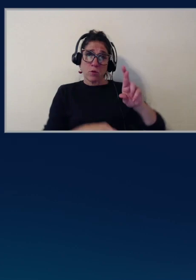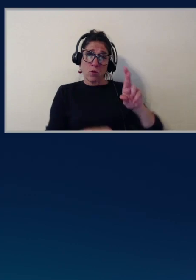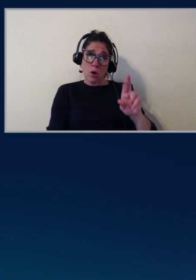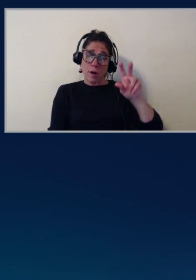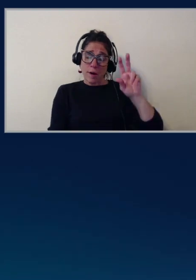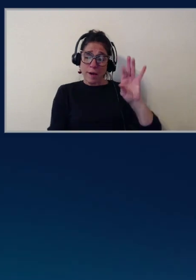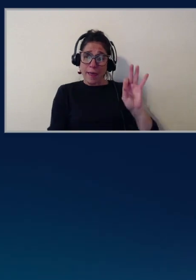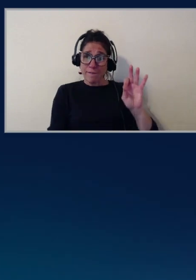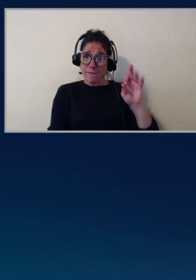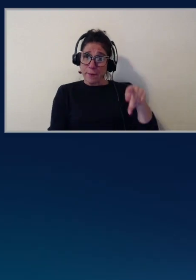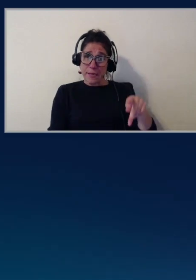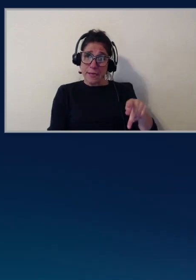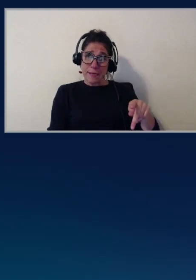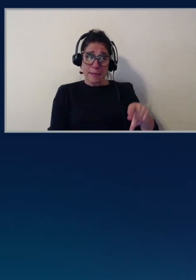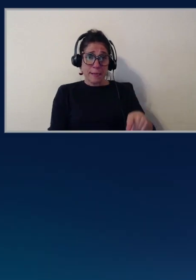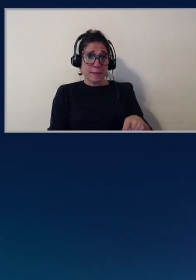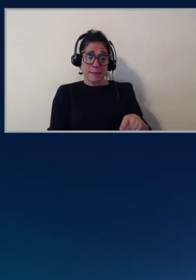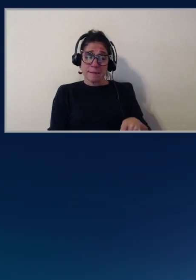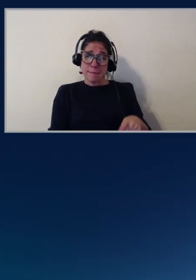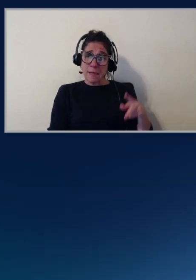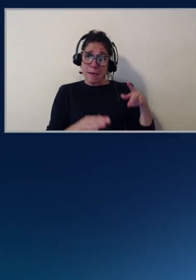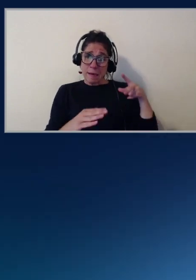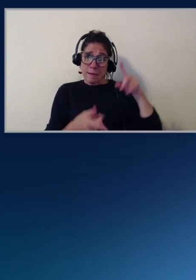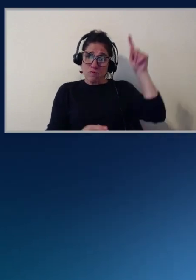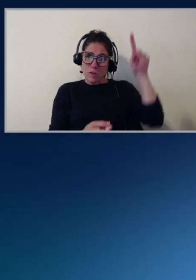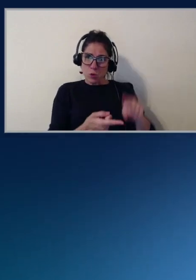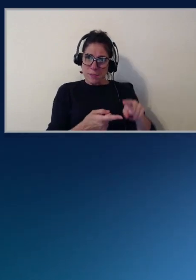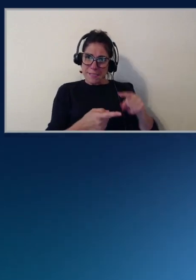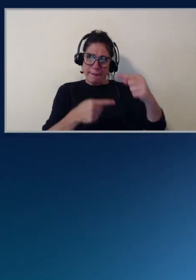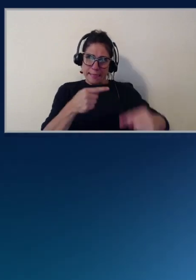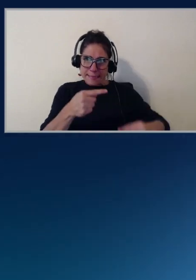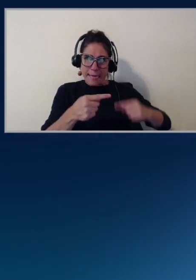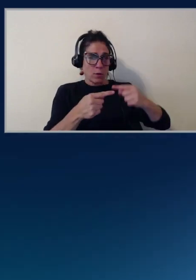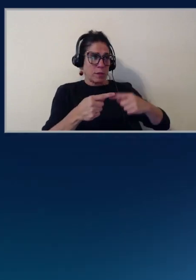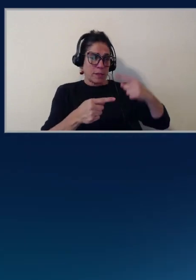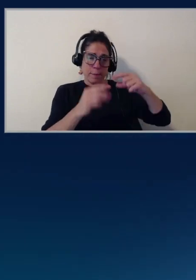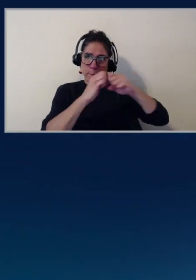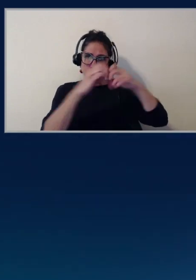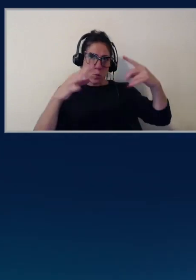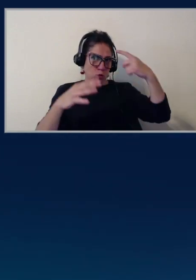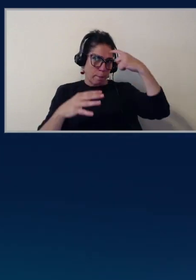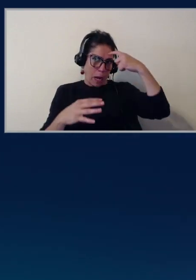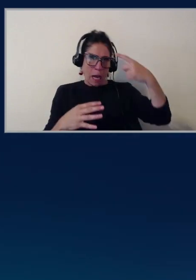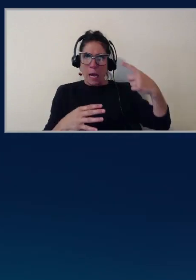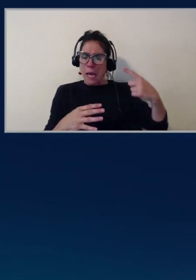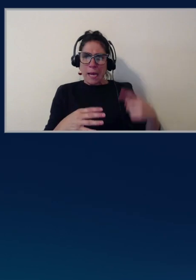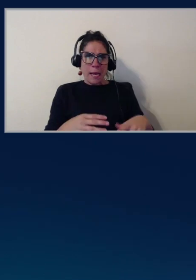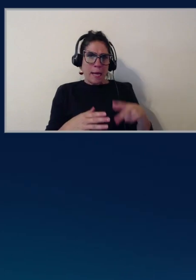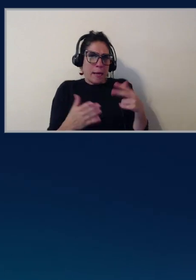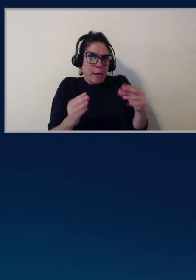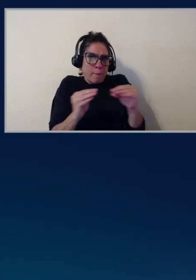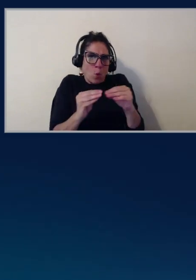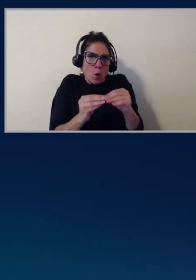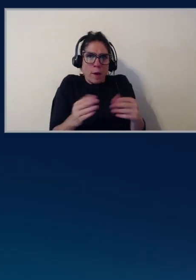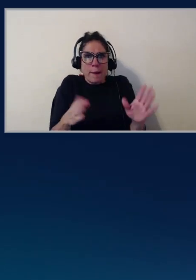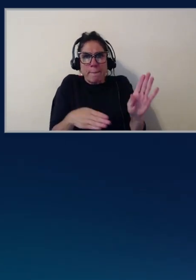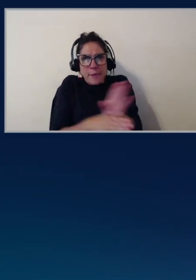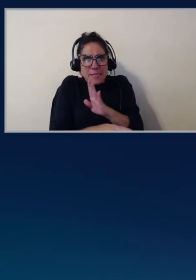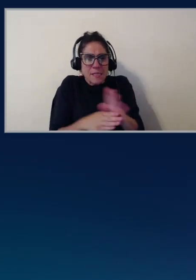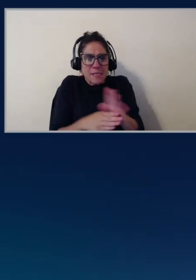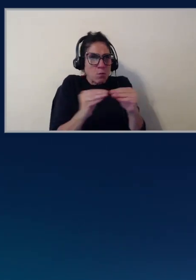It's cutting their sales cycle, and like that's mind-blowing. That means more new business. That means you can do more strategic work. It's